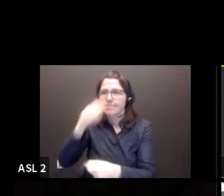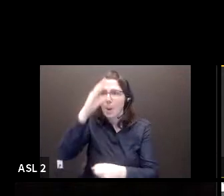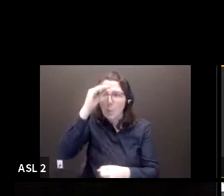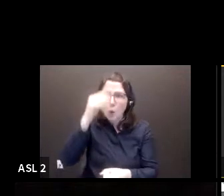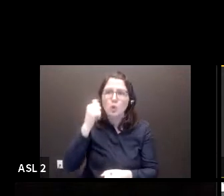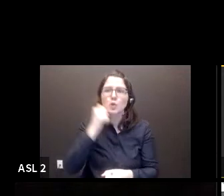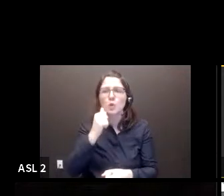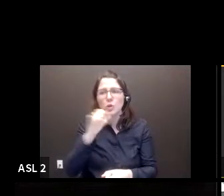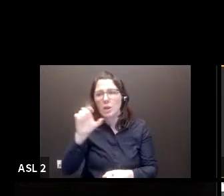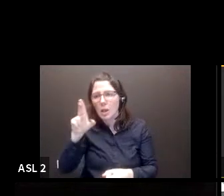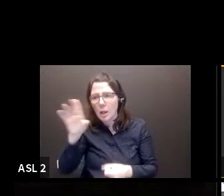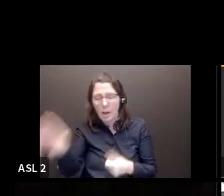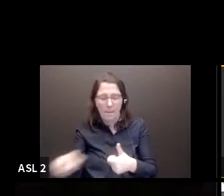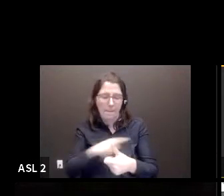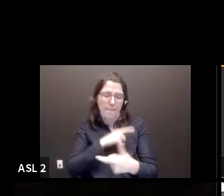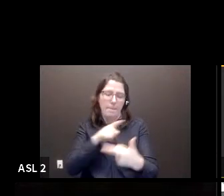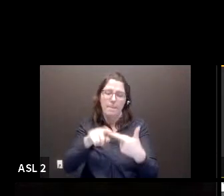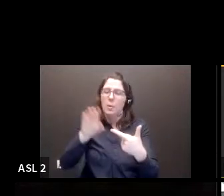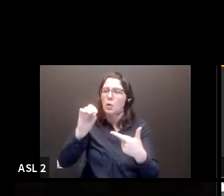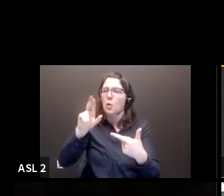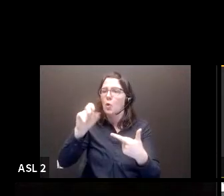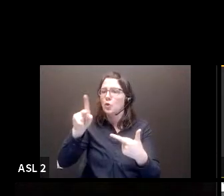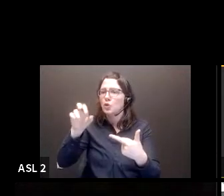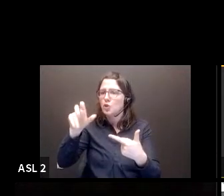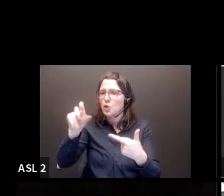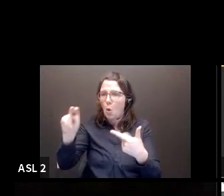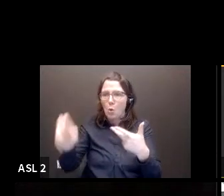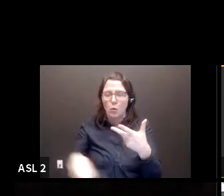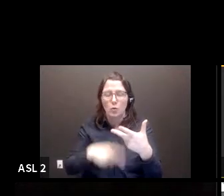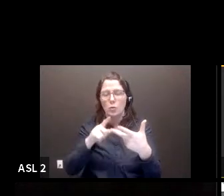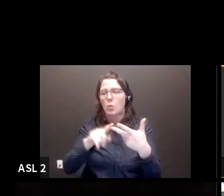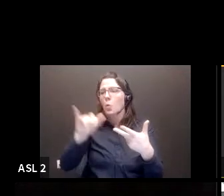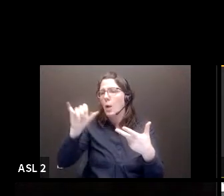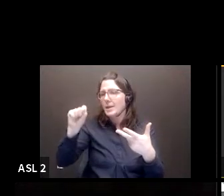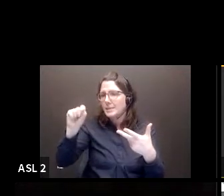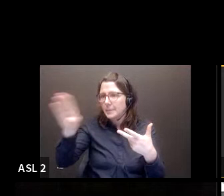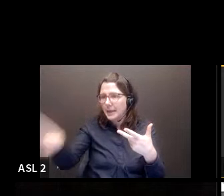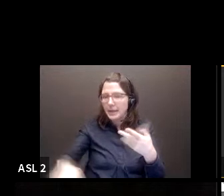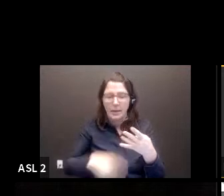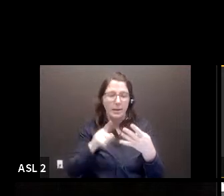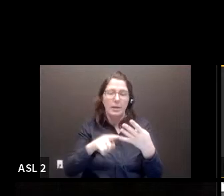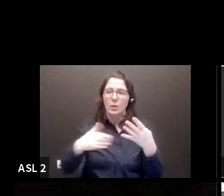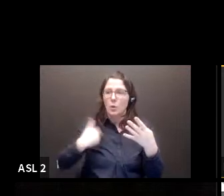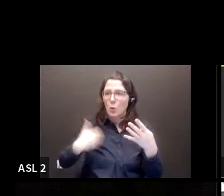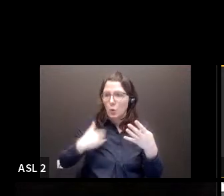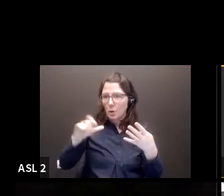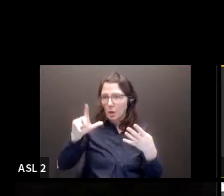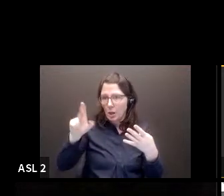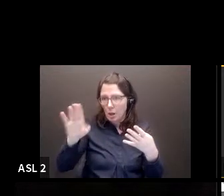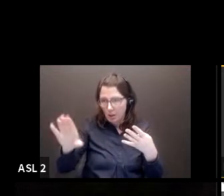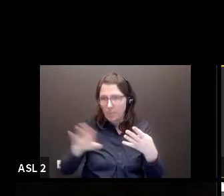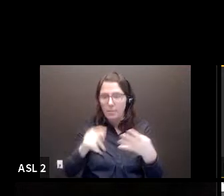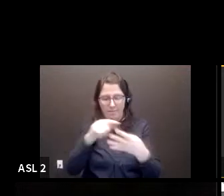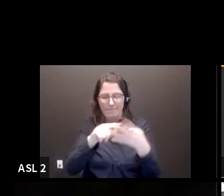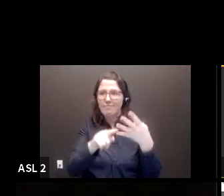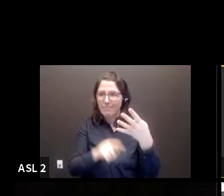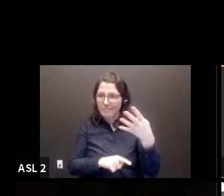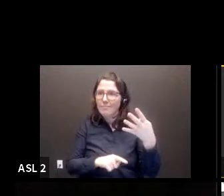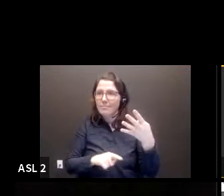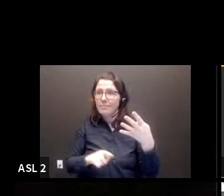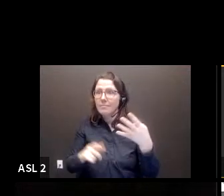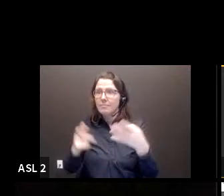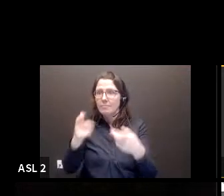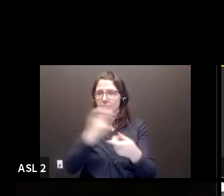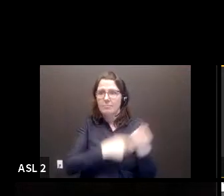like cornerstone youth ysb all these type of things the youth officers that are dedicated to you that they were very well accepted within the school